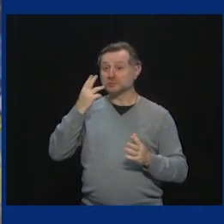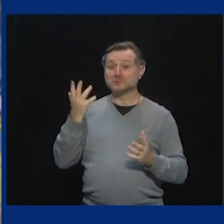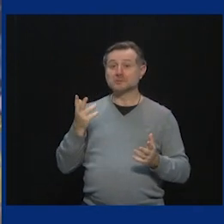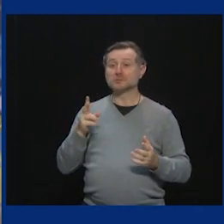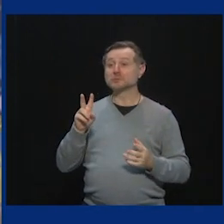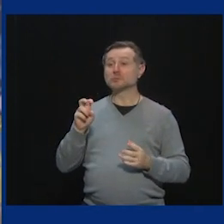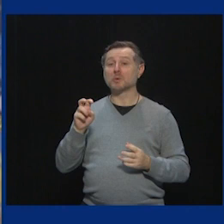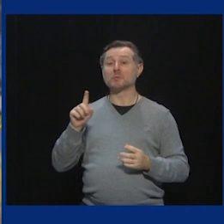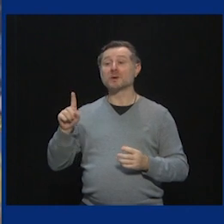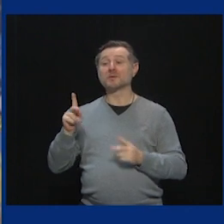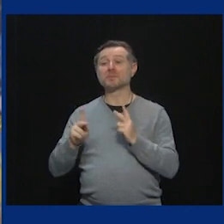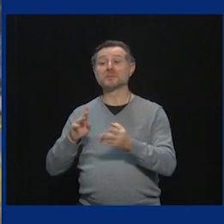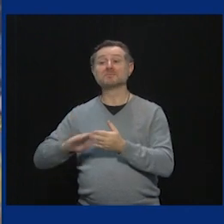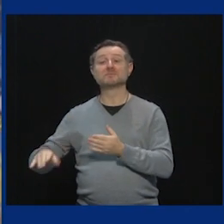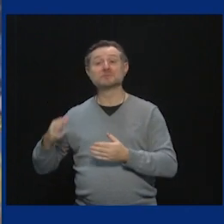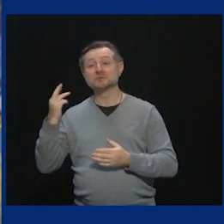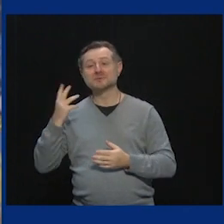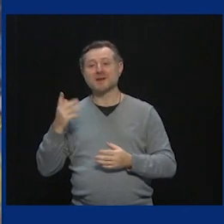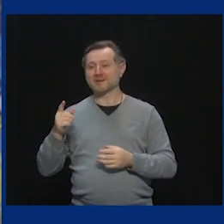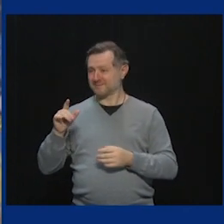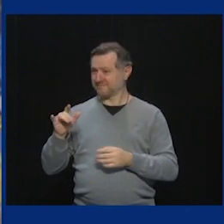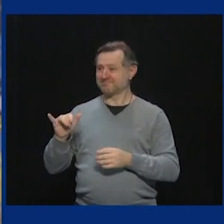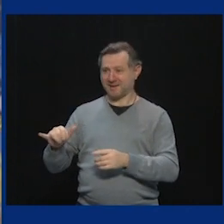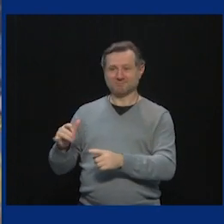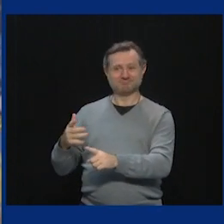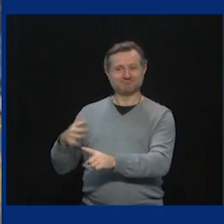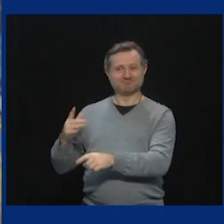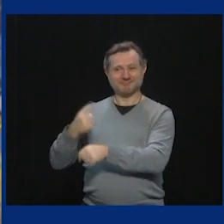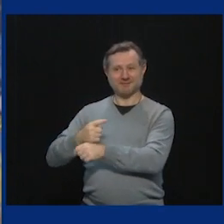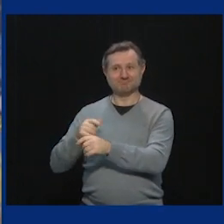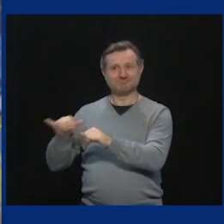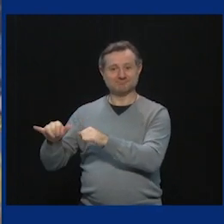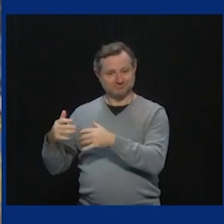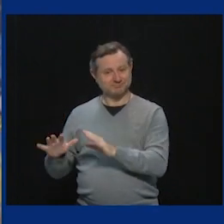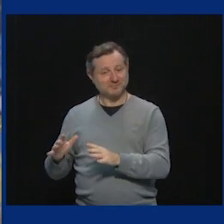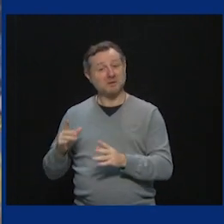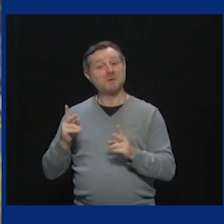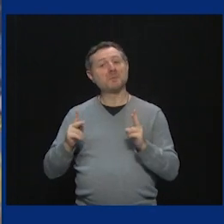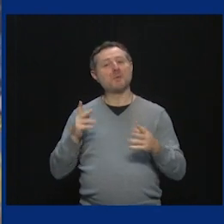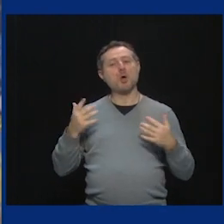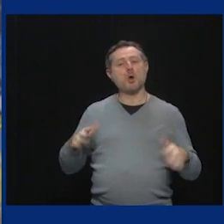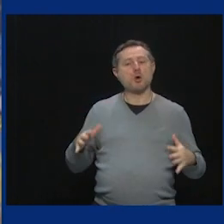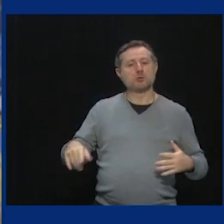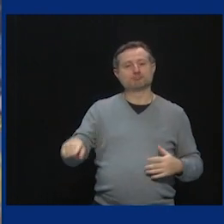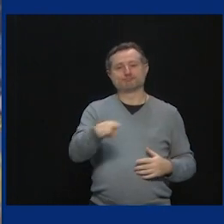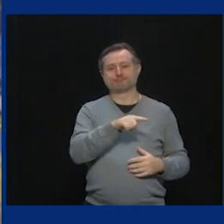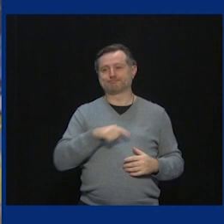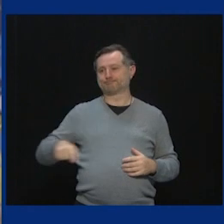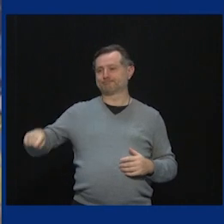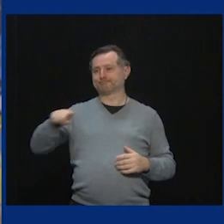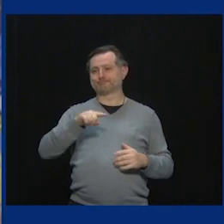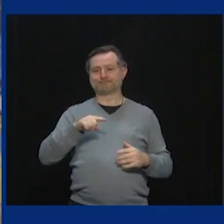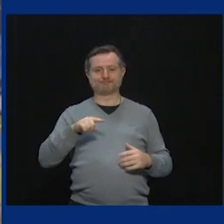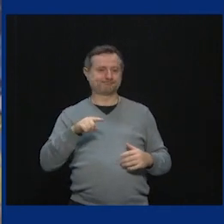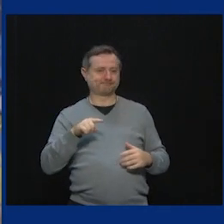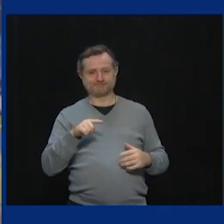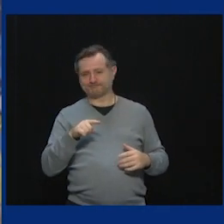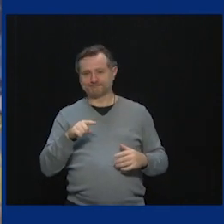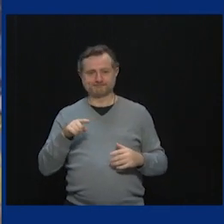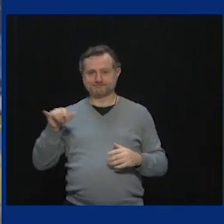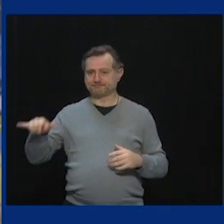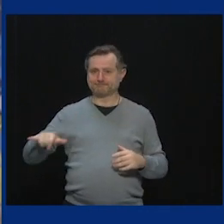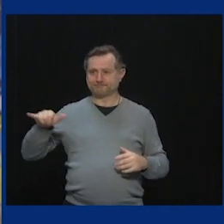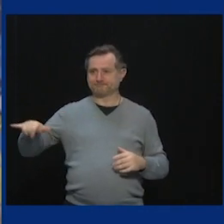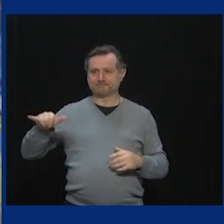I did act as if it were in effect already on that day, and people who had already done the time necessary. For example, if your violation